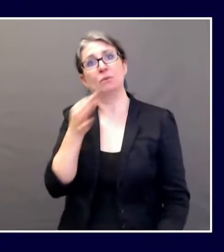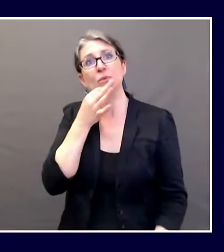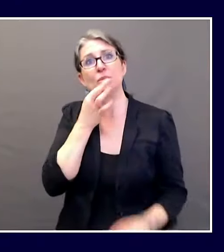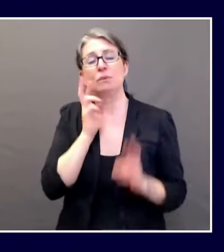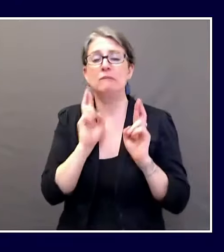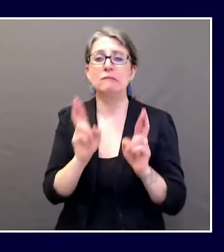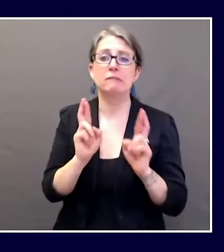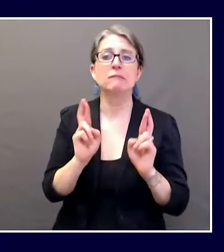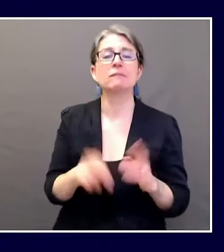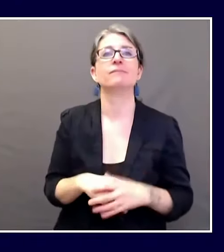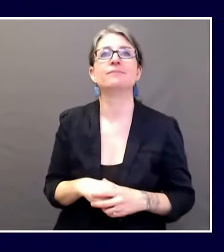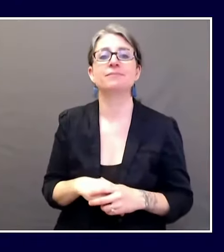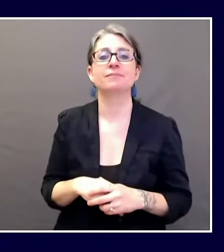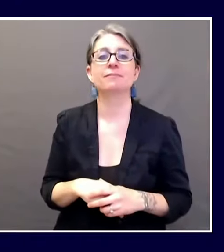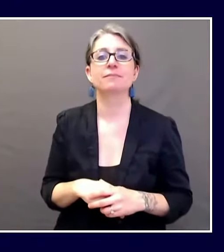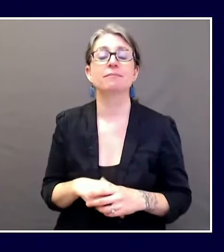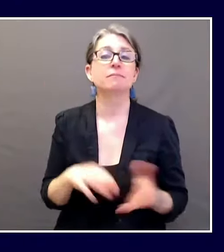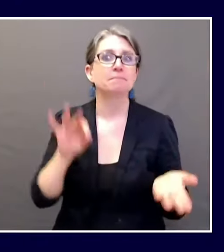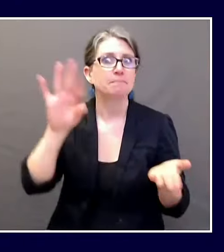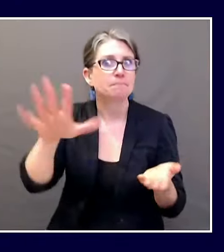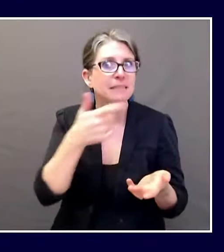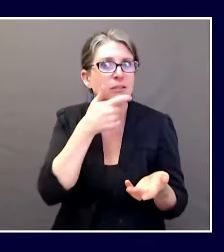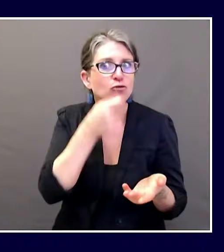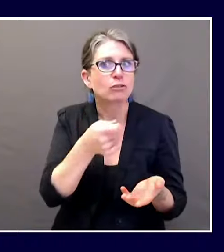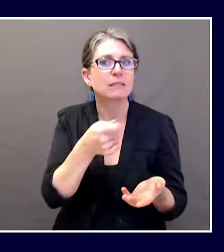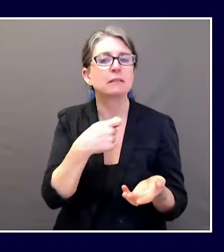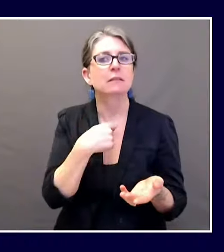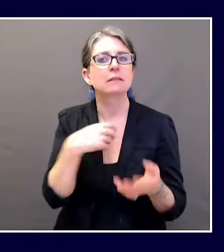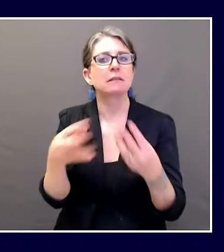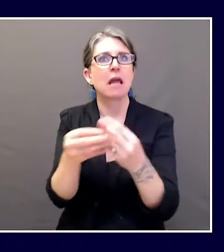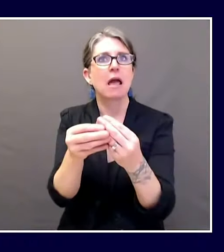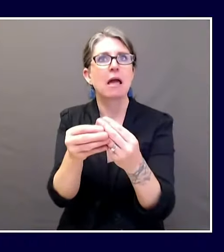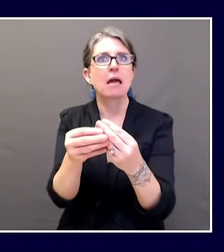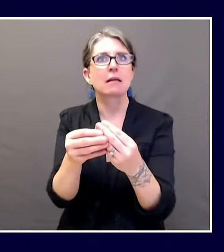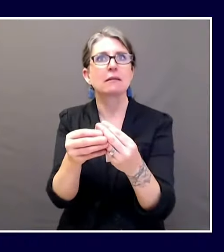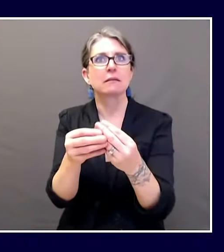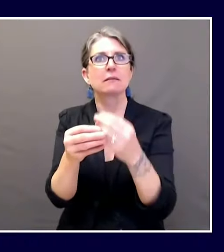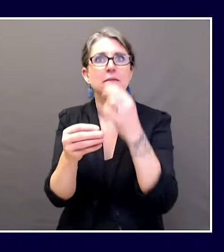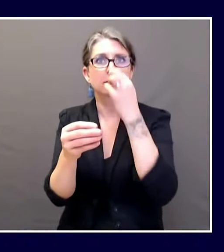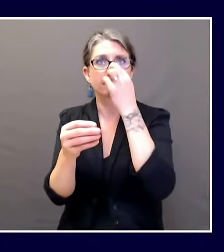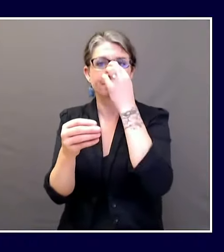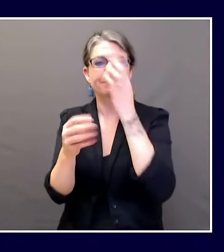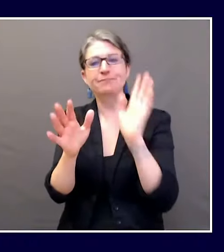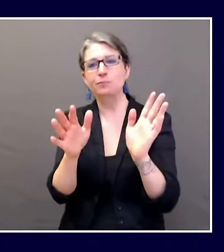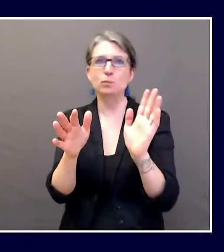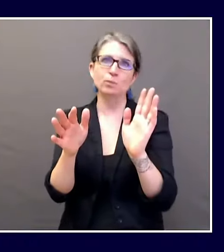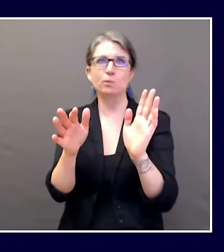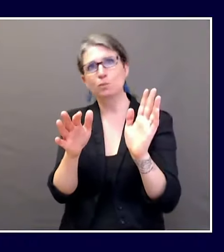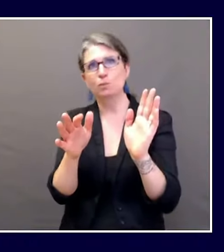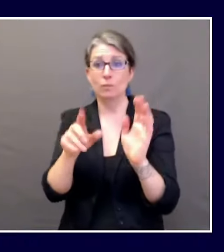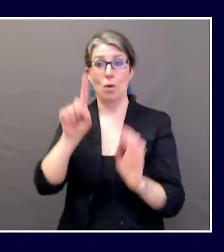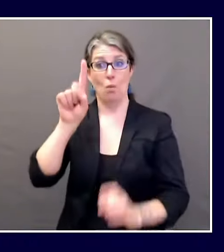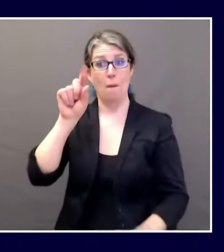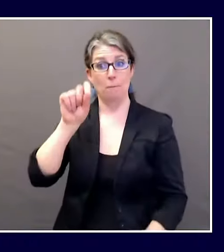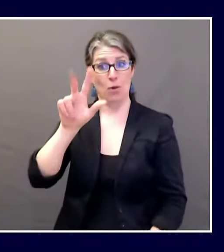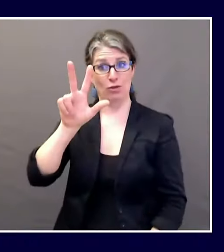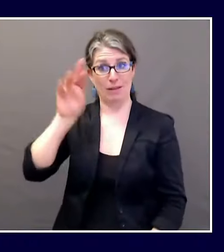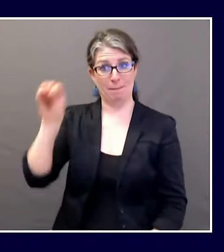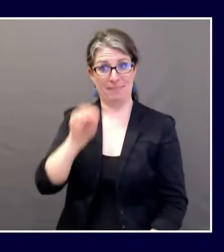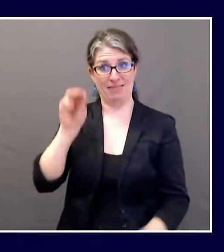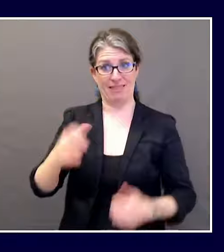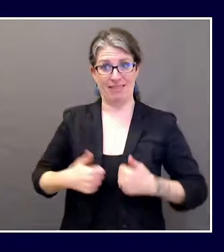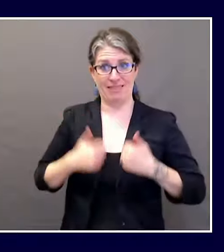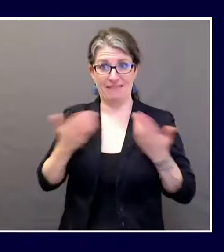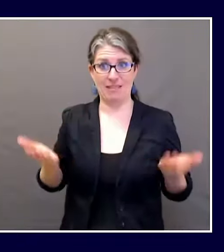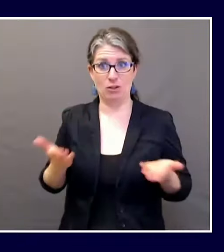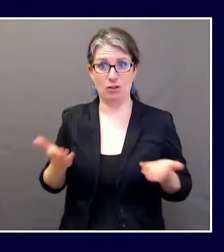because we had so few cases relative to our population compared to other places in the